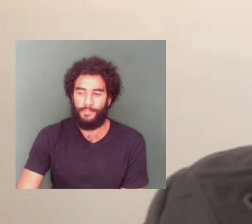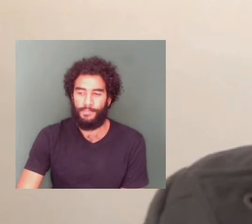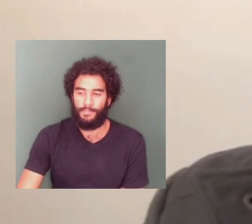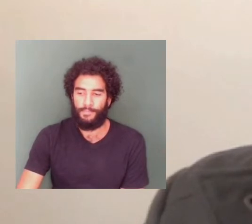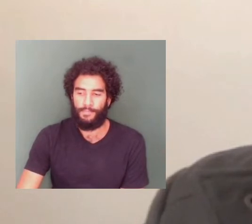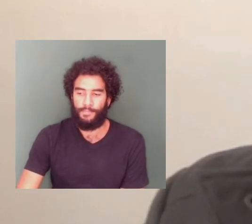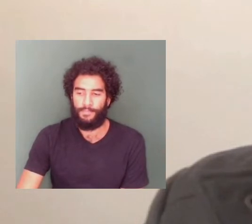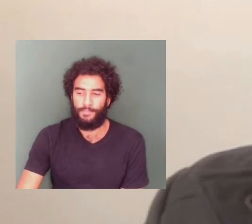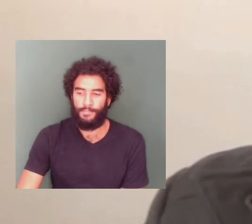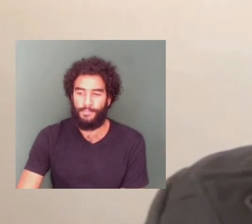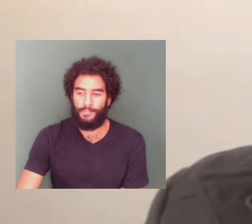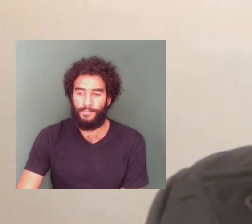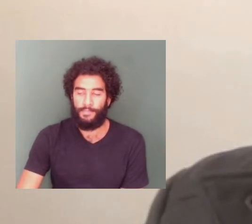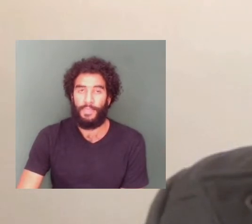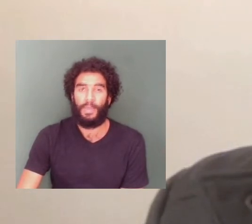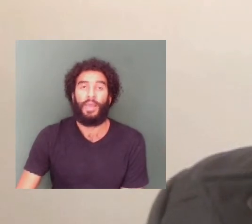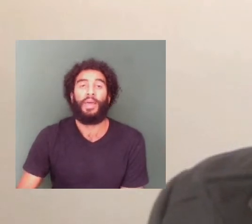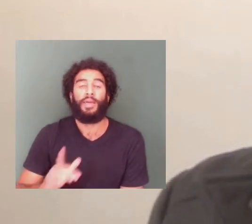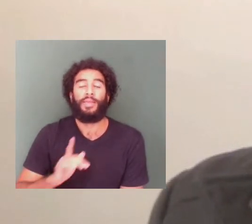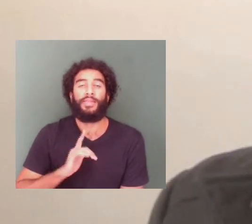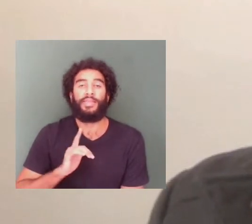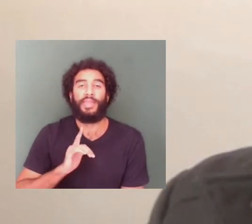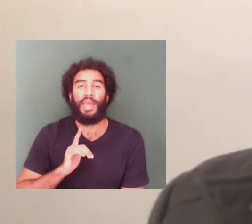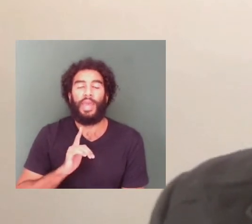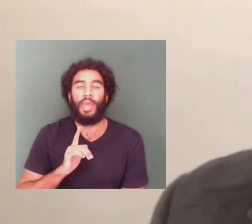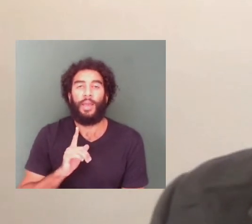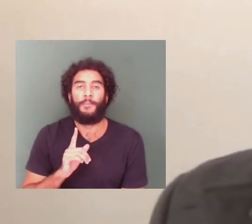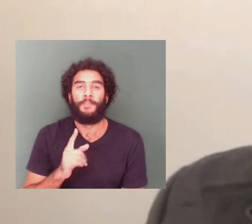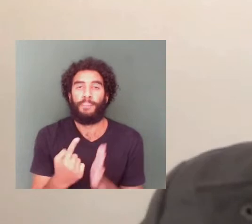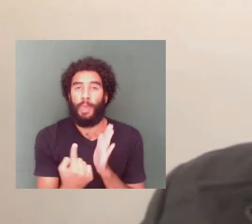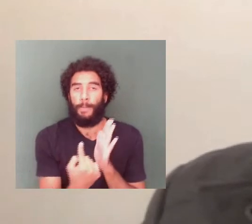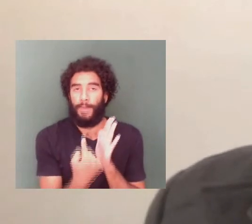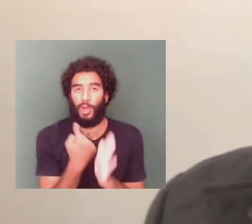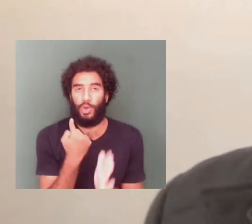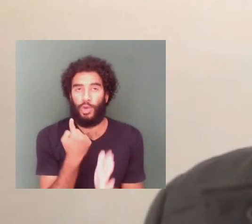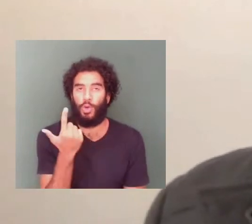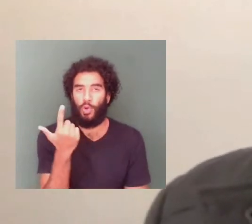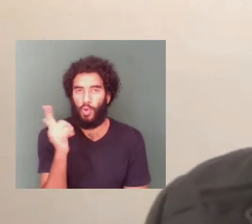Temos uma outra. We have another question here